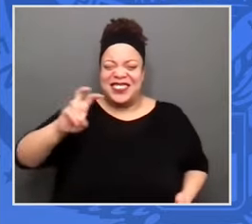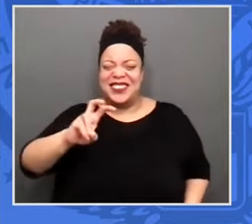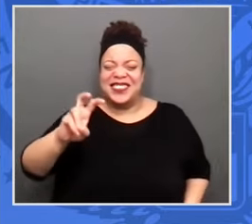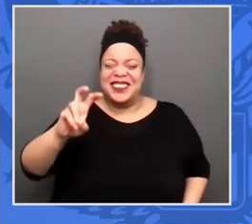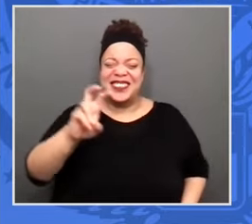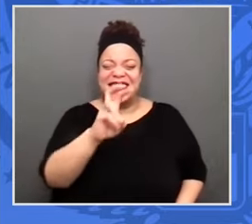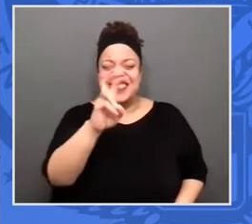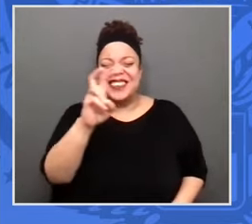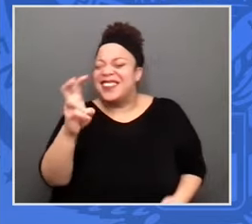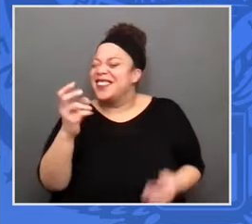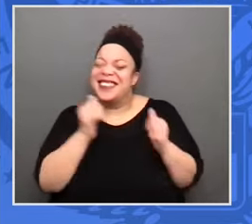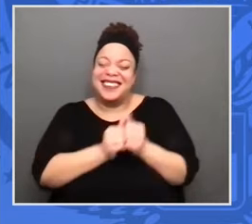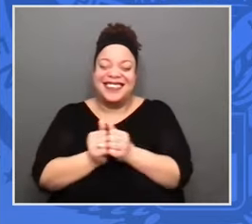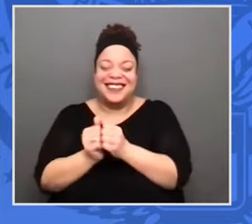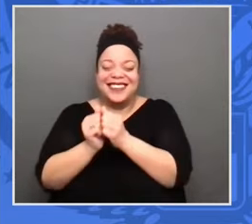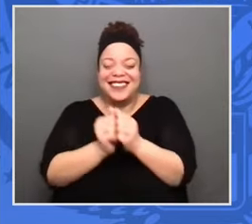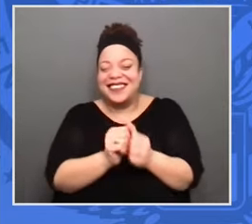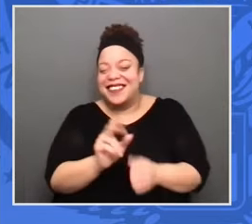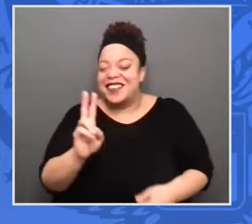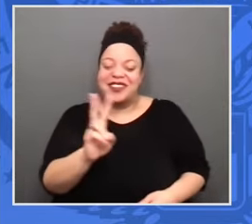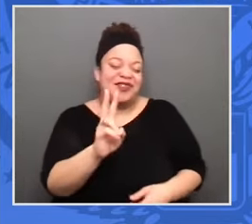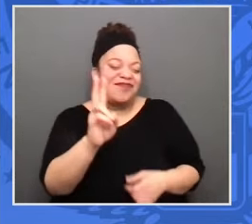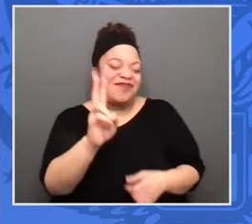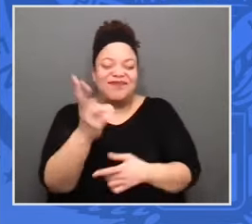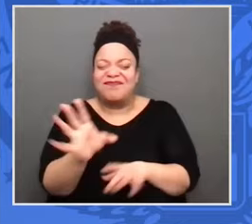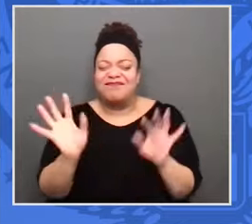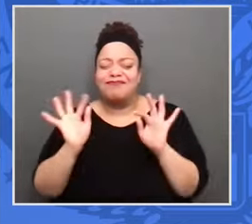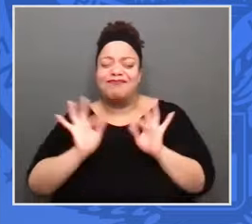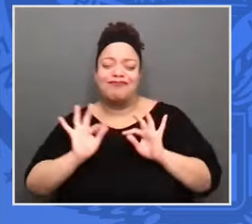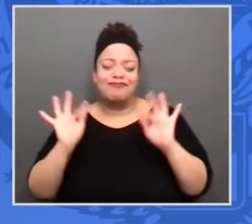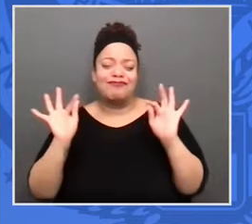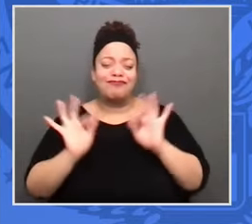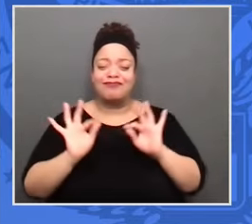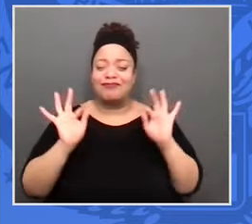Yeah, leave behind your sorrows.